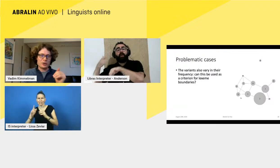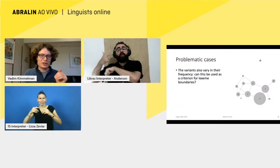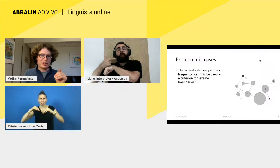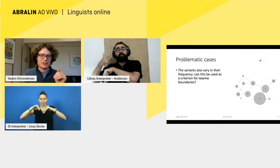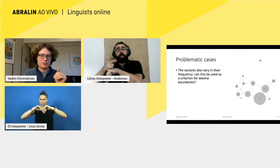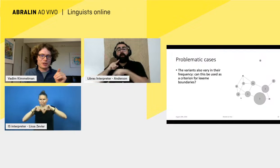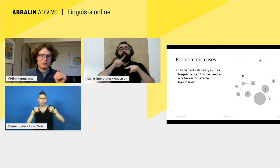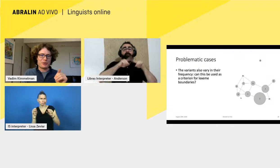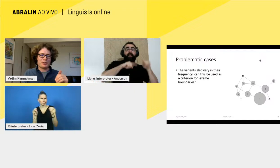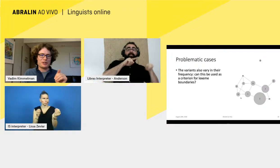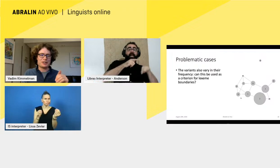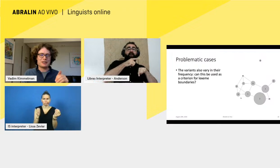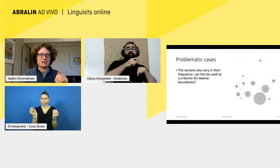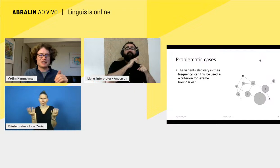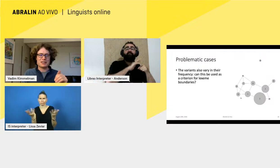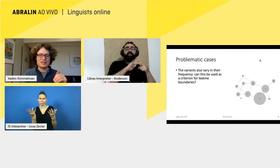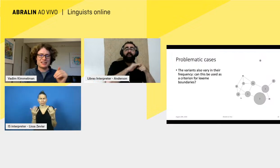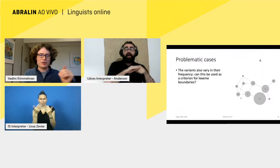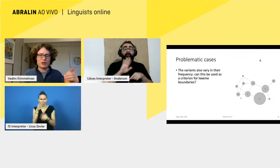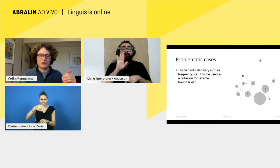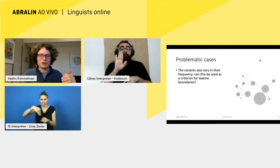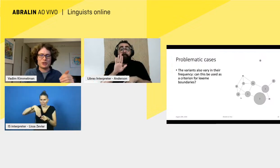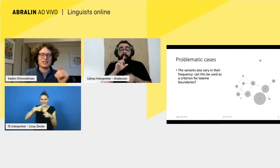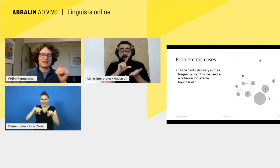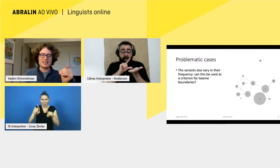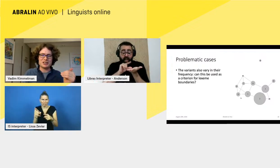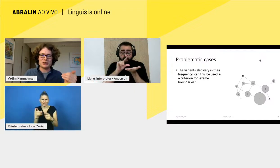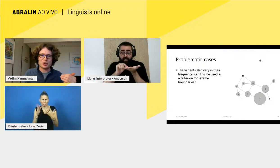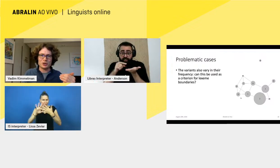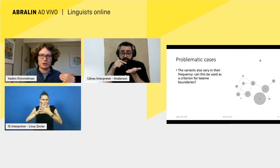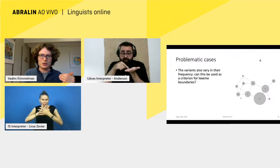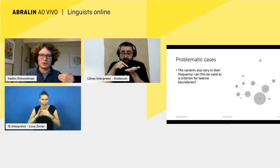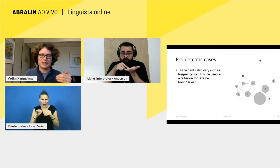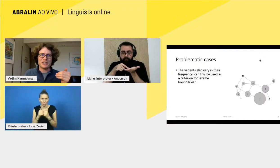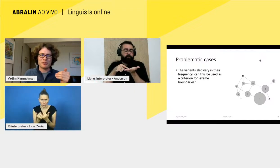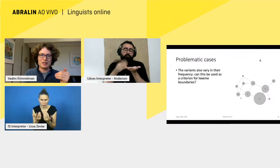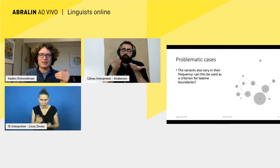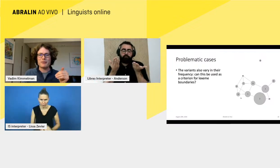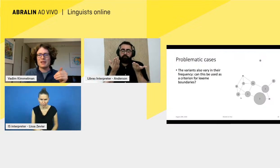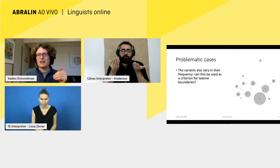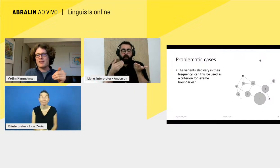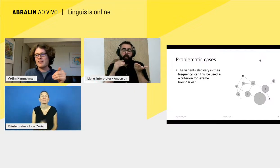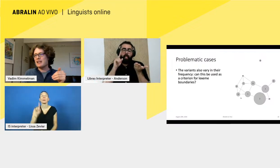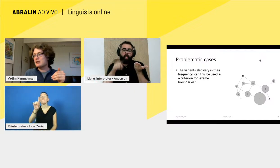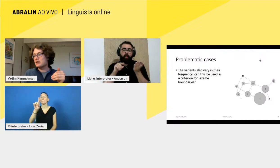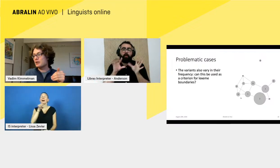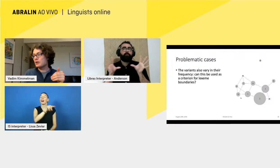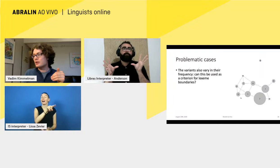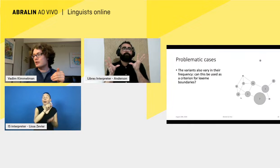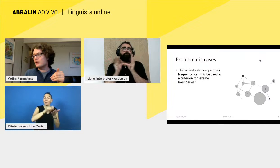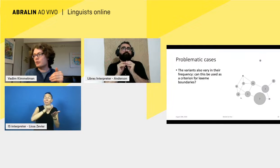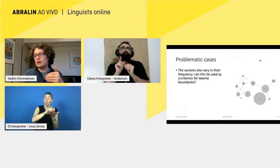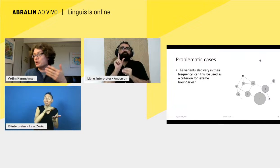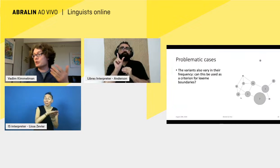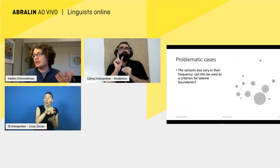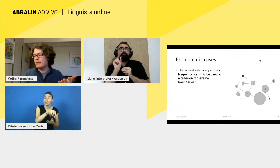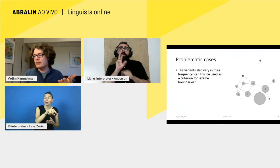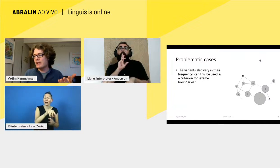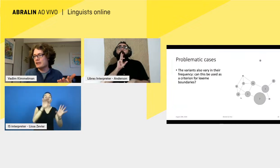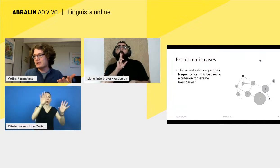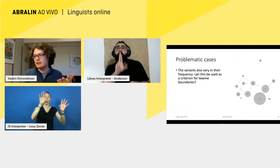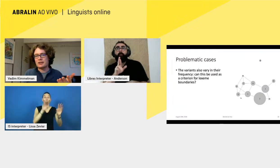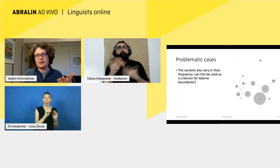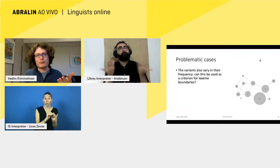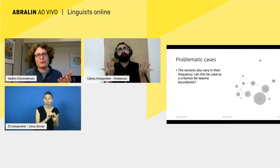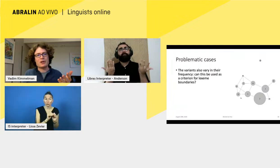But the conclusion in this paper is the same conclusion that I just told you, namely that we don't